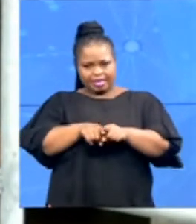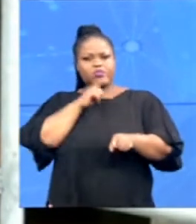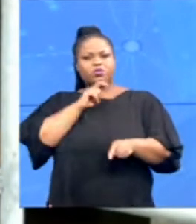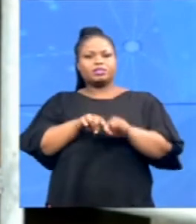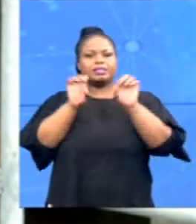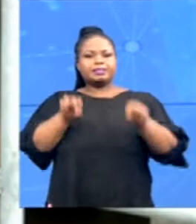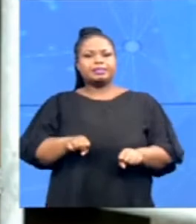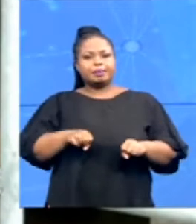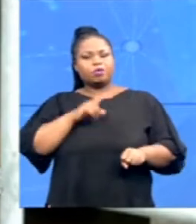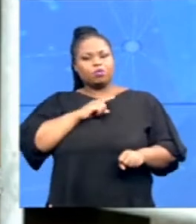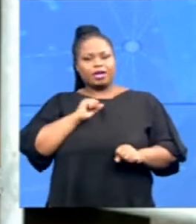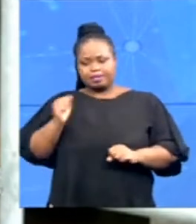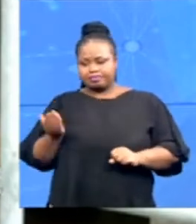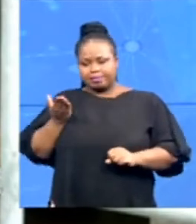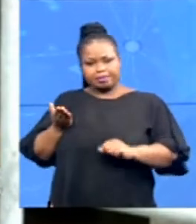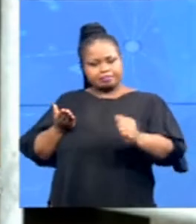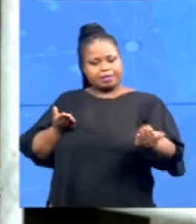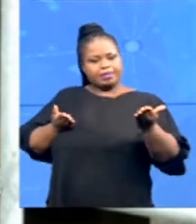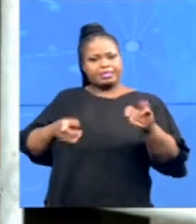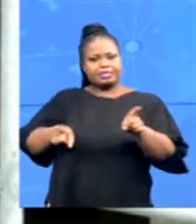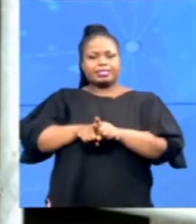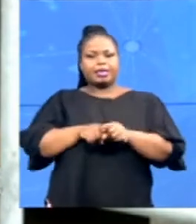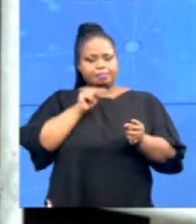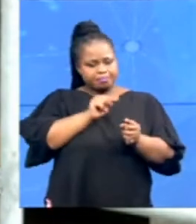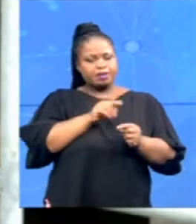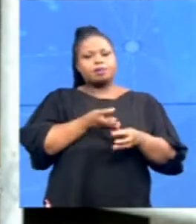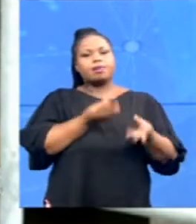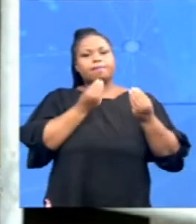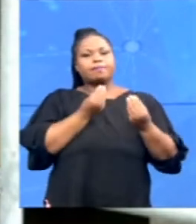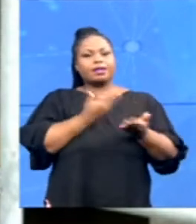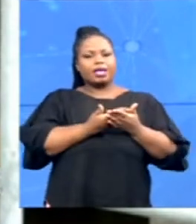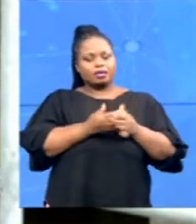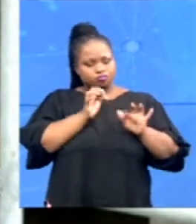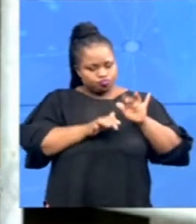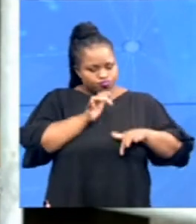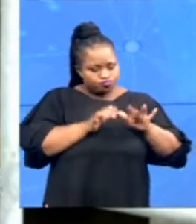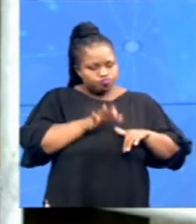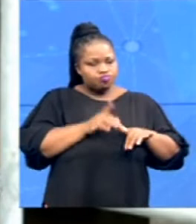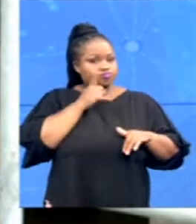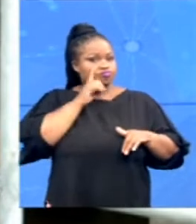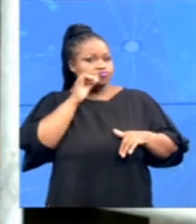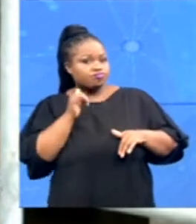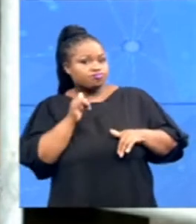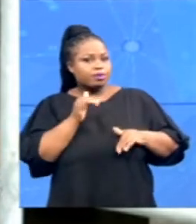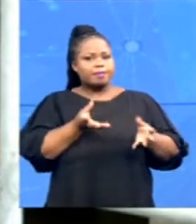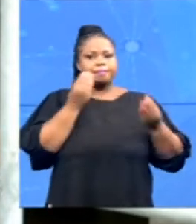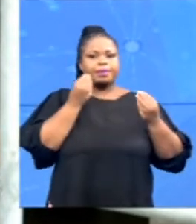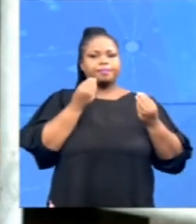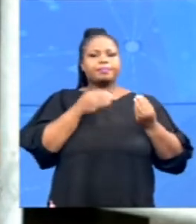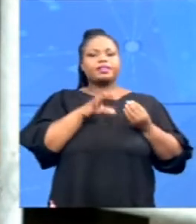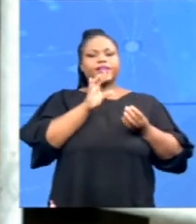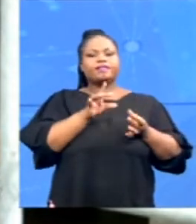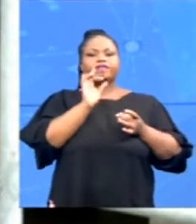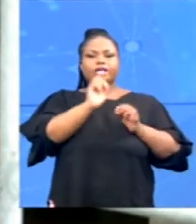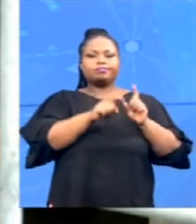be able to go onto the electronic system, quickly search, find that patient record and have access to that record. That